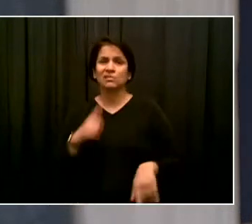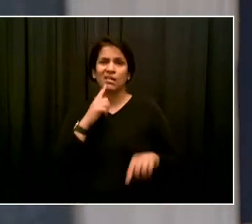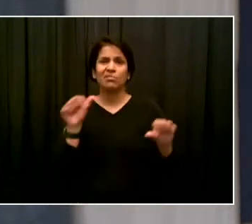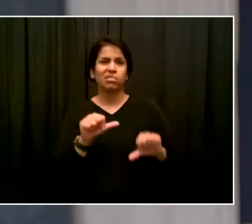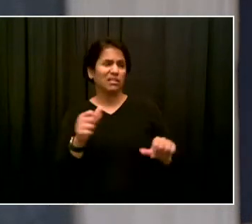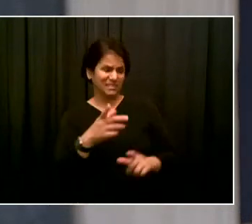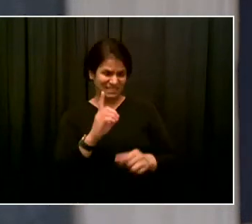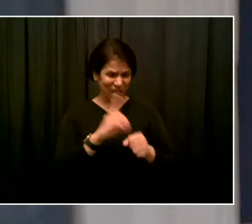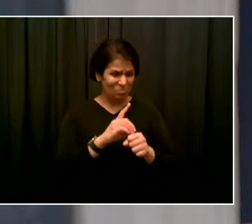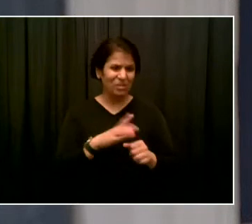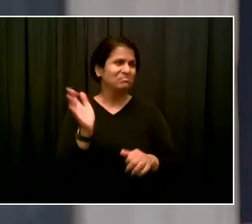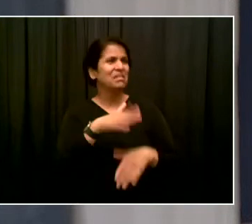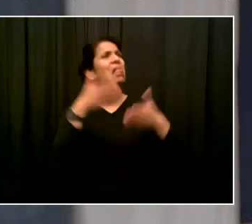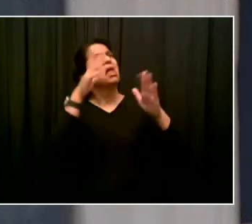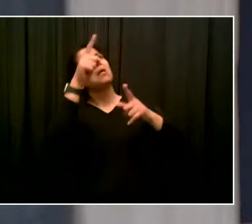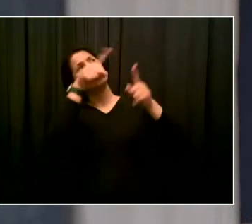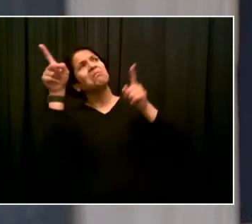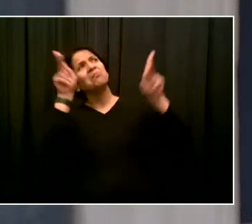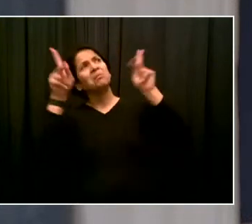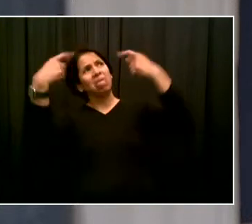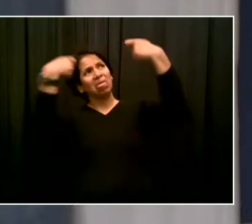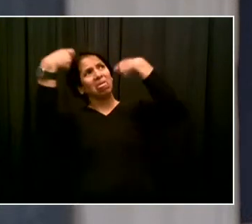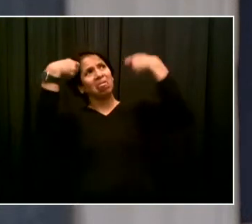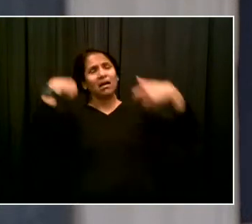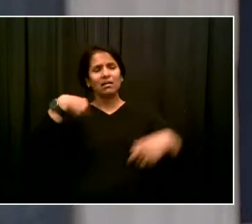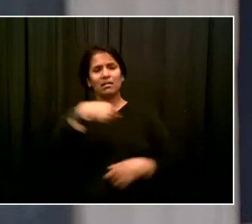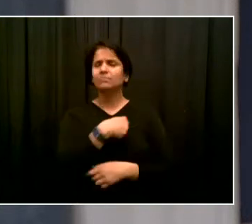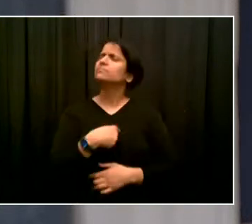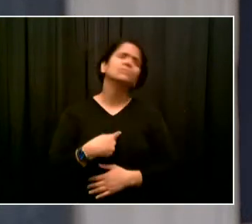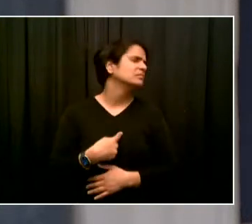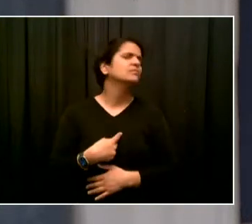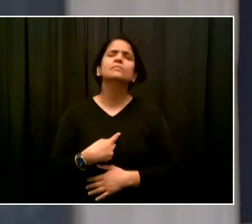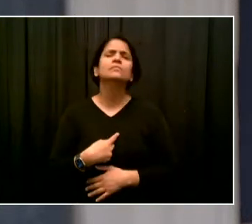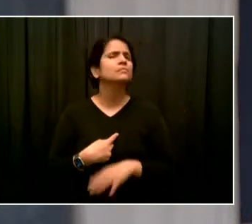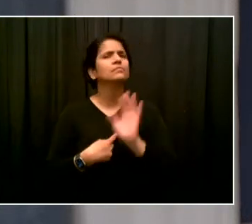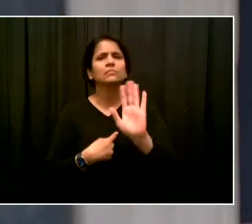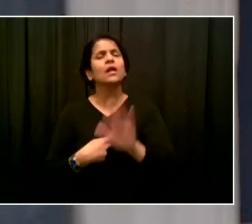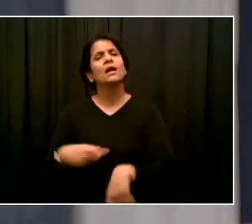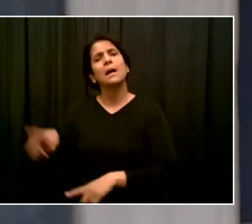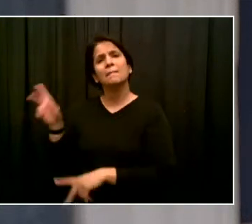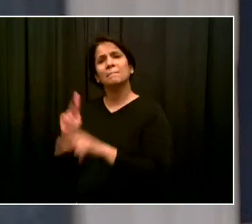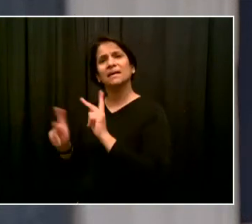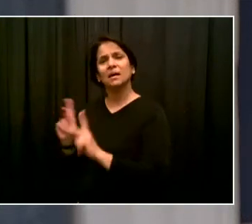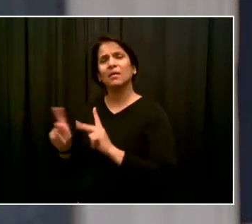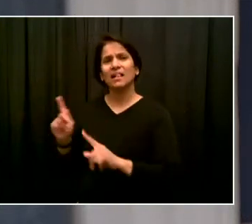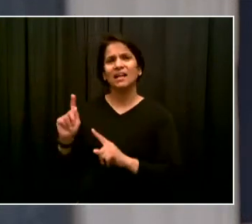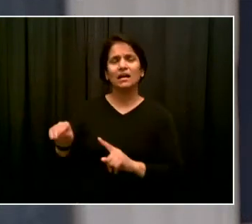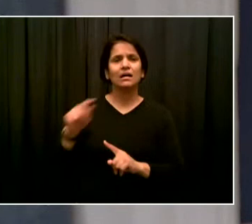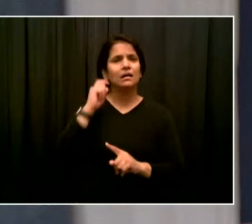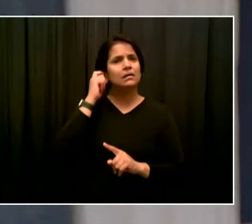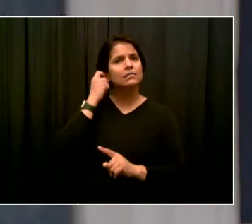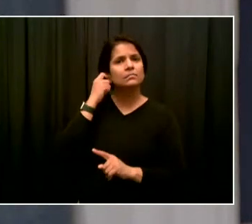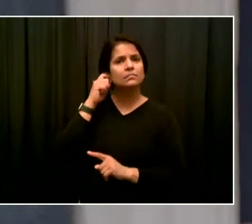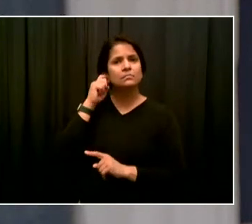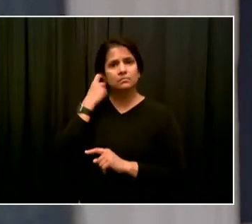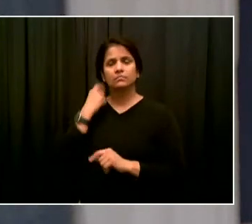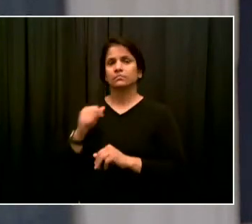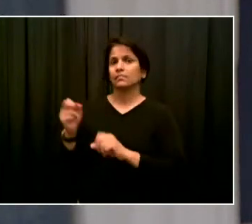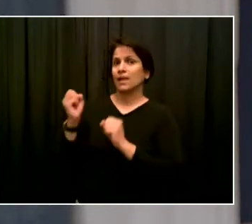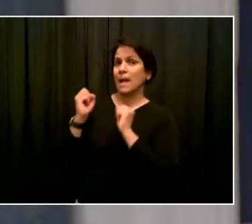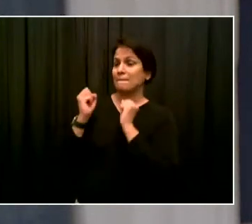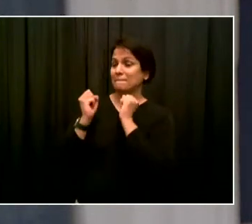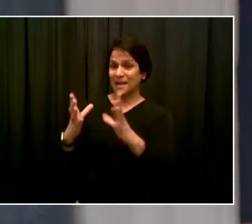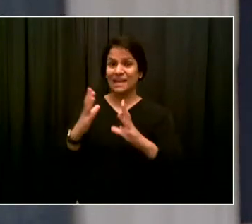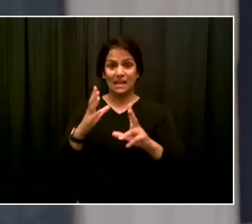our diversity, and we want every voice to be heard. Ranked choice voting allows voters to pick up